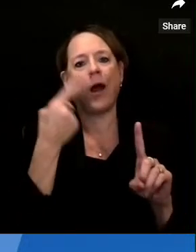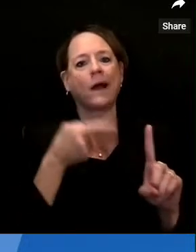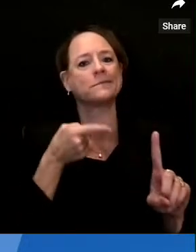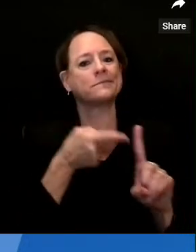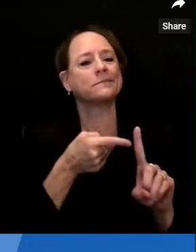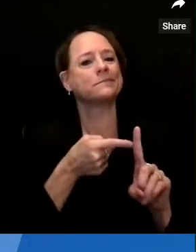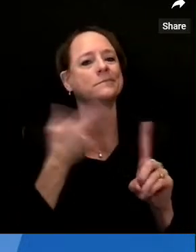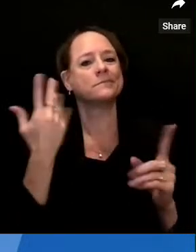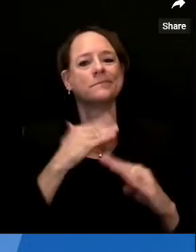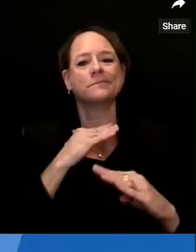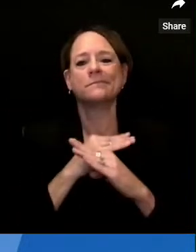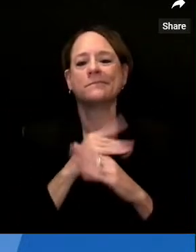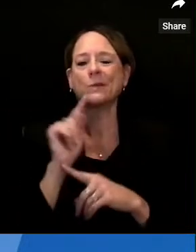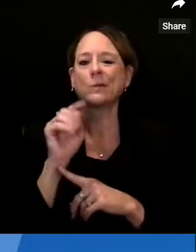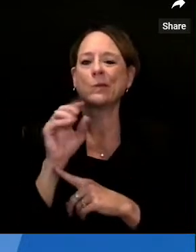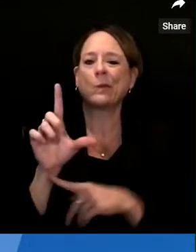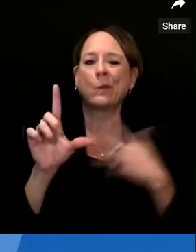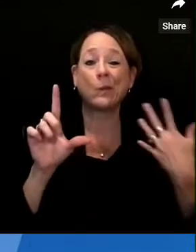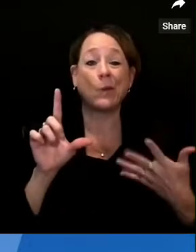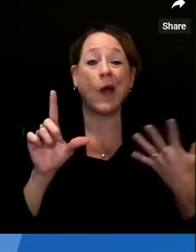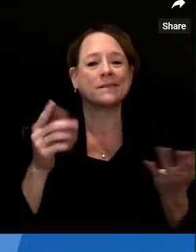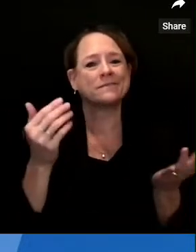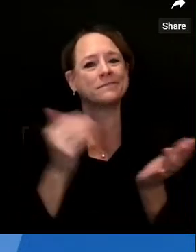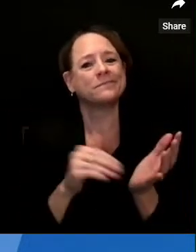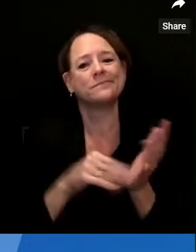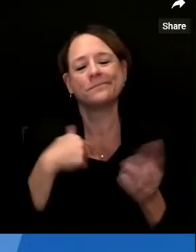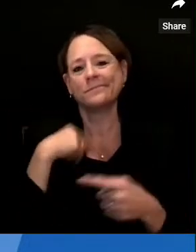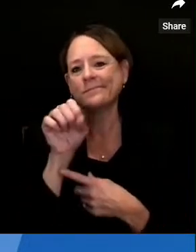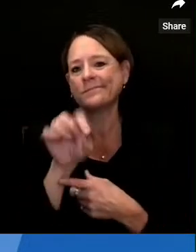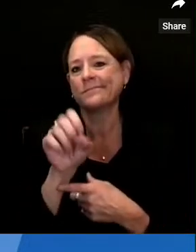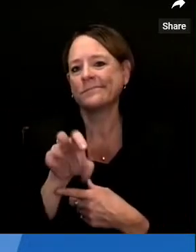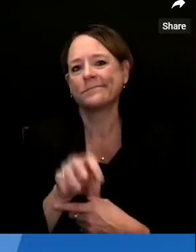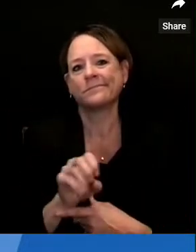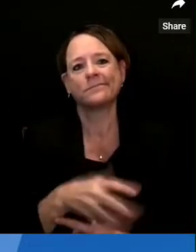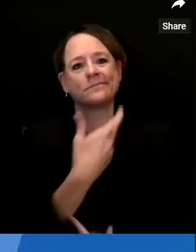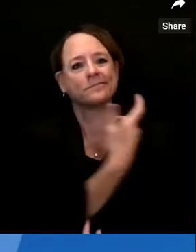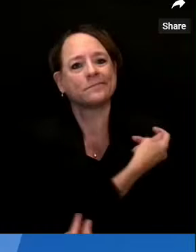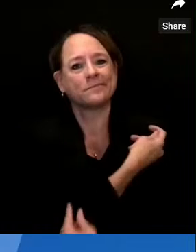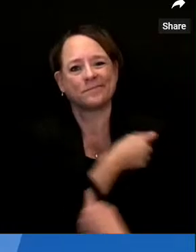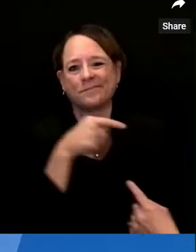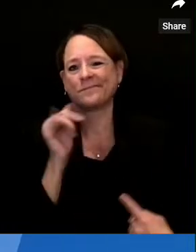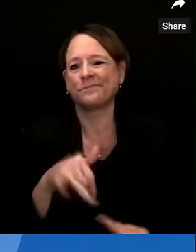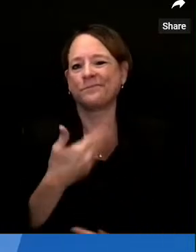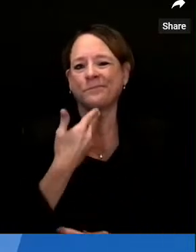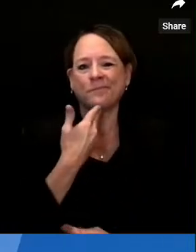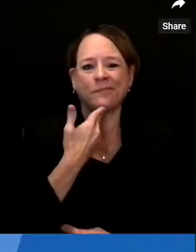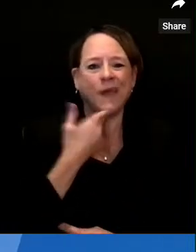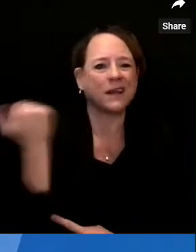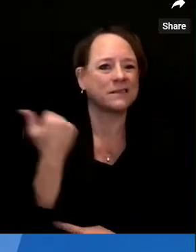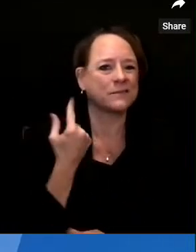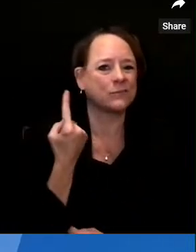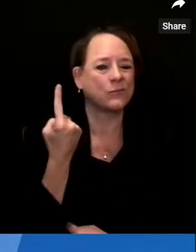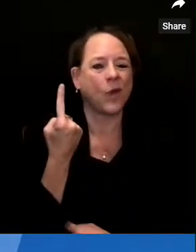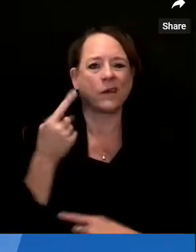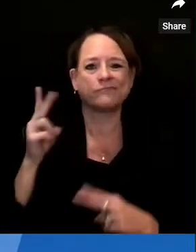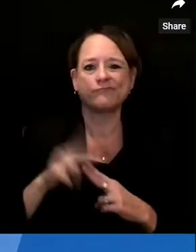over and over again in very large studies. So that is the number one message. But to answer the question directly,